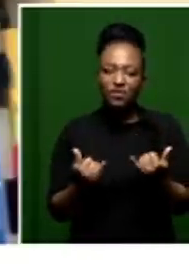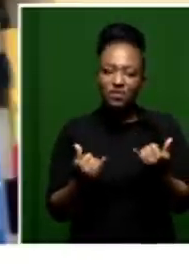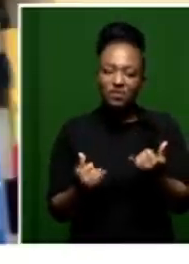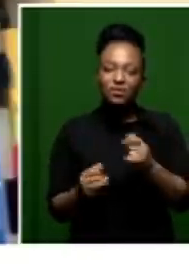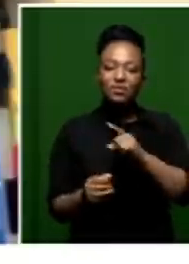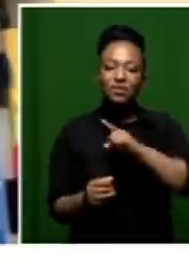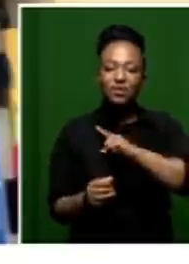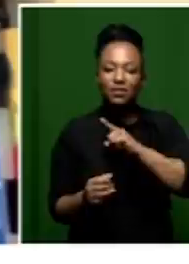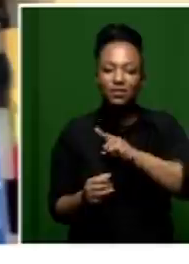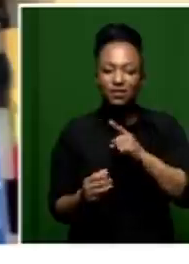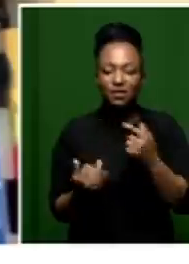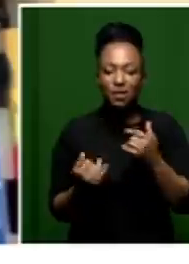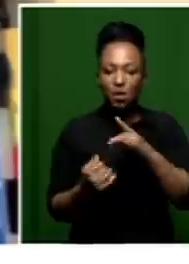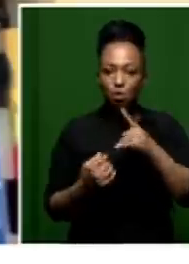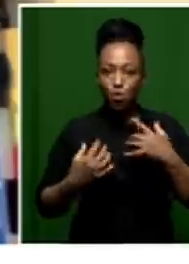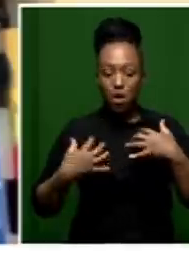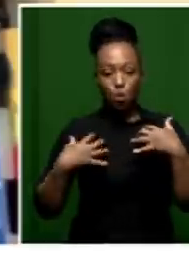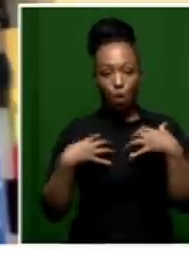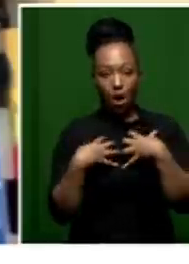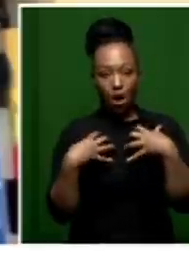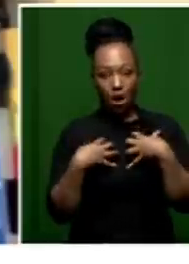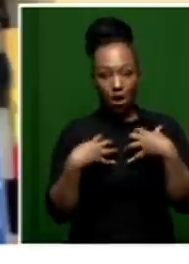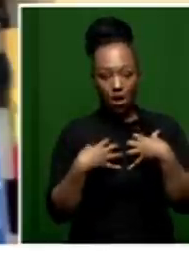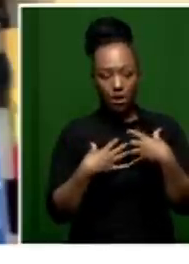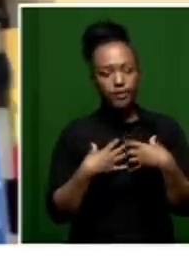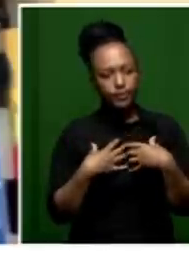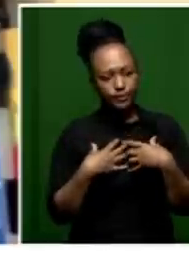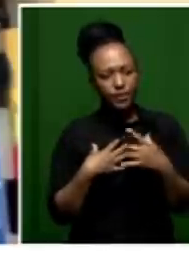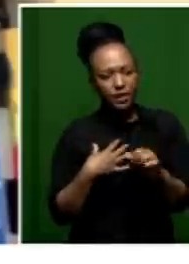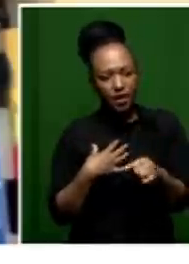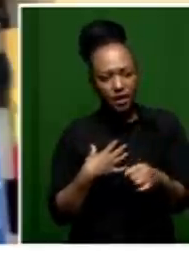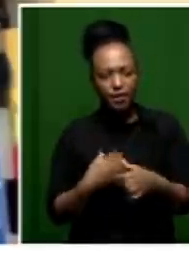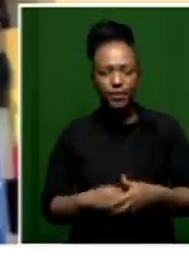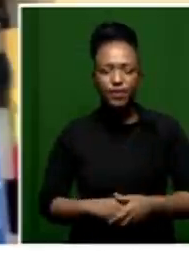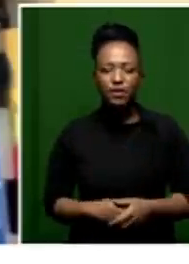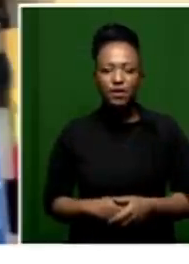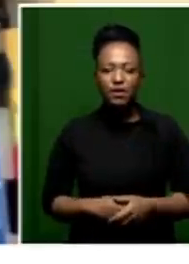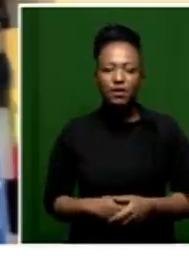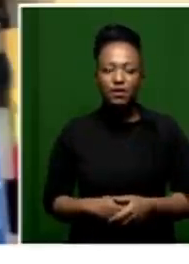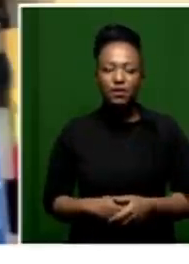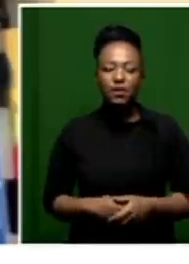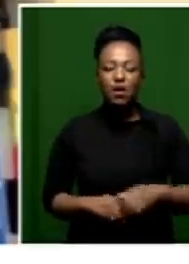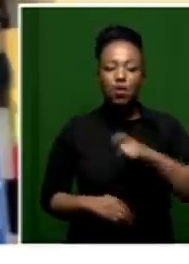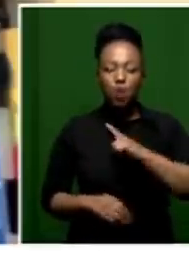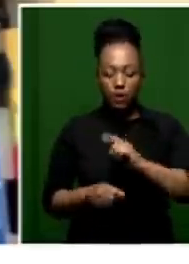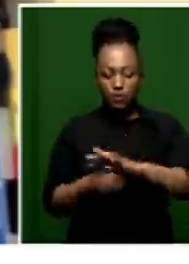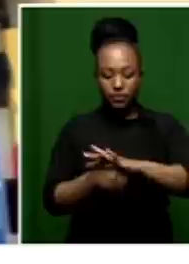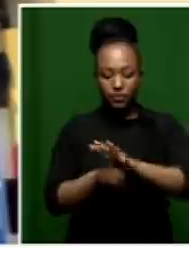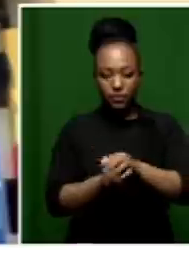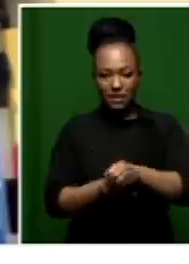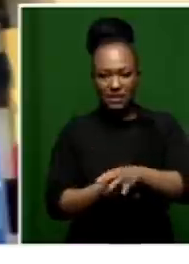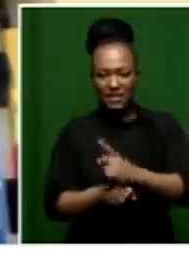where we worry as scientists, yeah. And we also know that this variant is quite